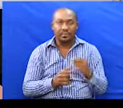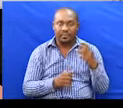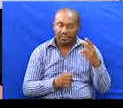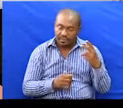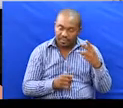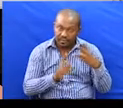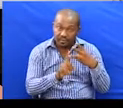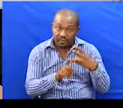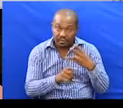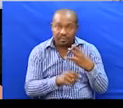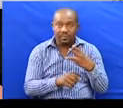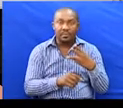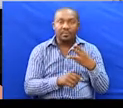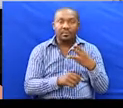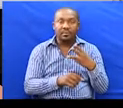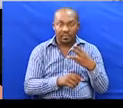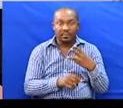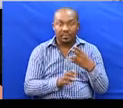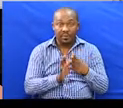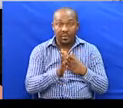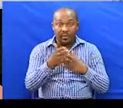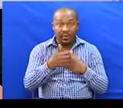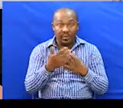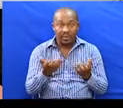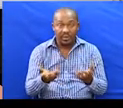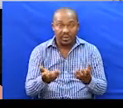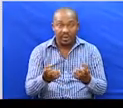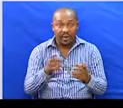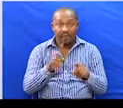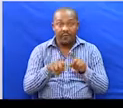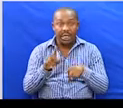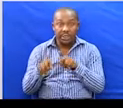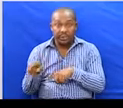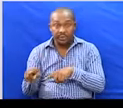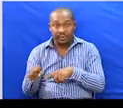The third vocabulary or new words is variation.